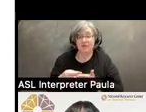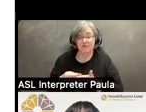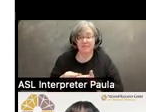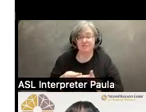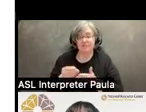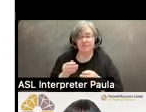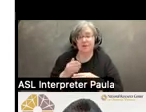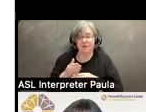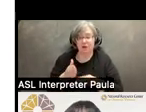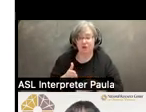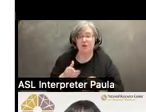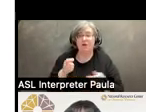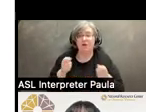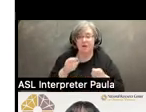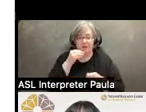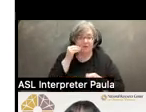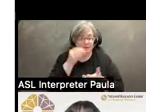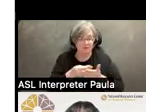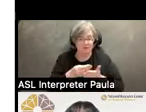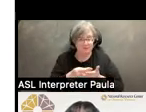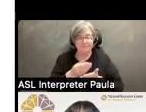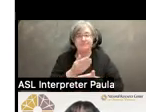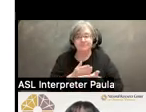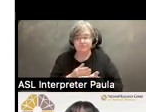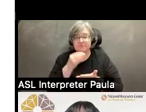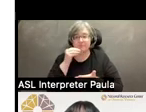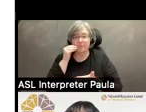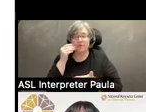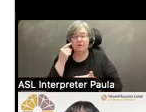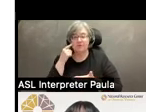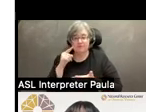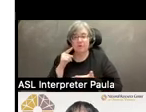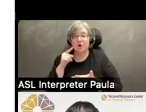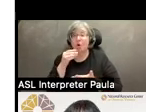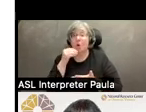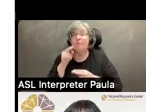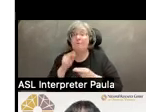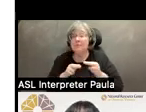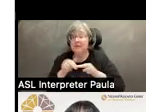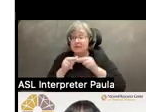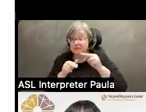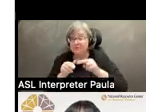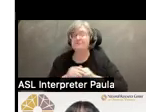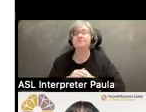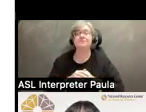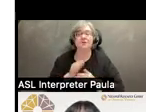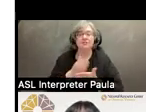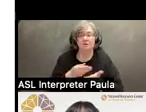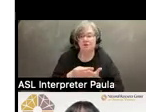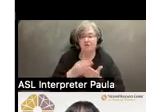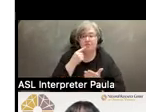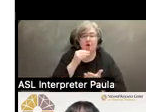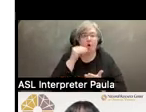manages those home funds. Some home funds are actually for home building, and some of them are for